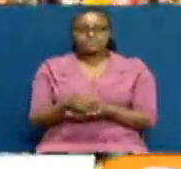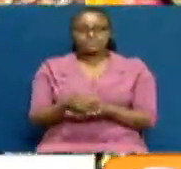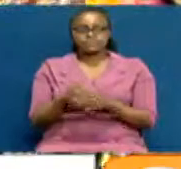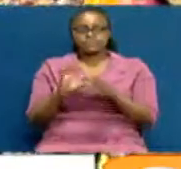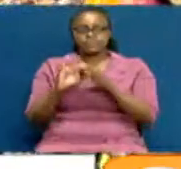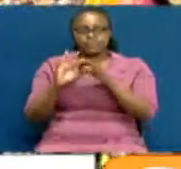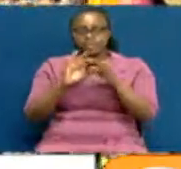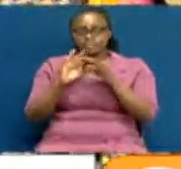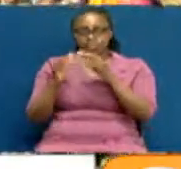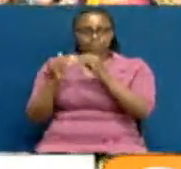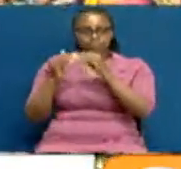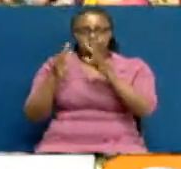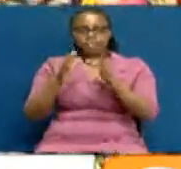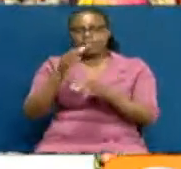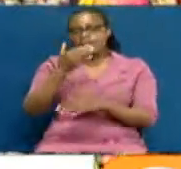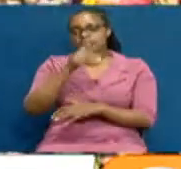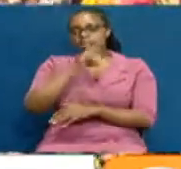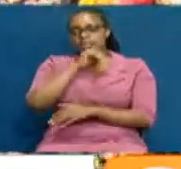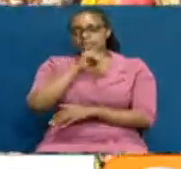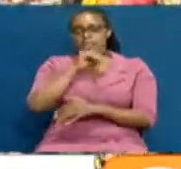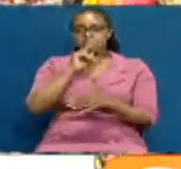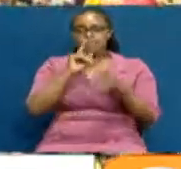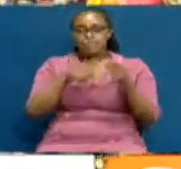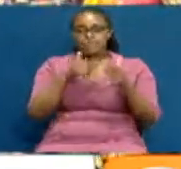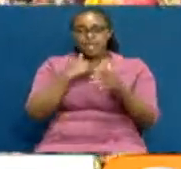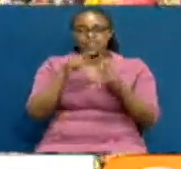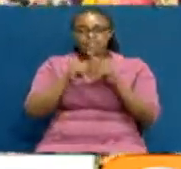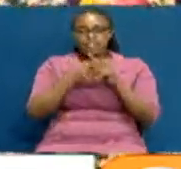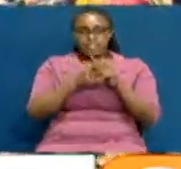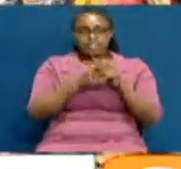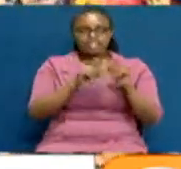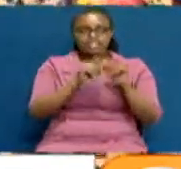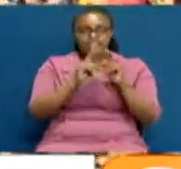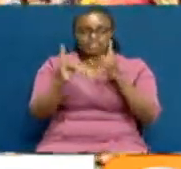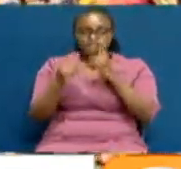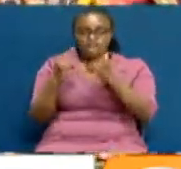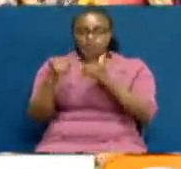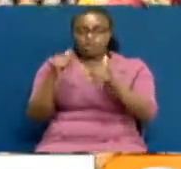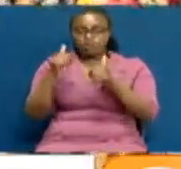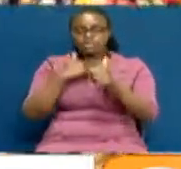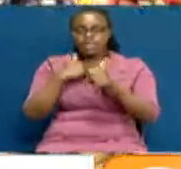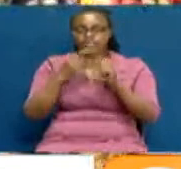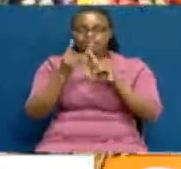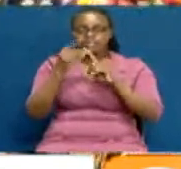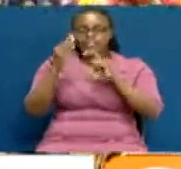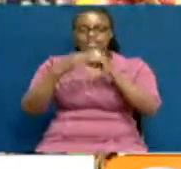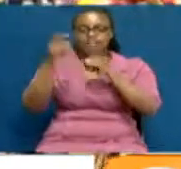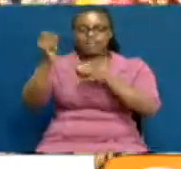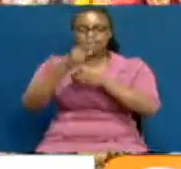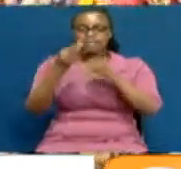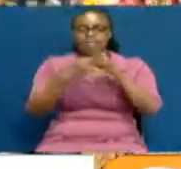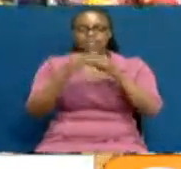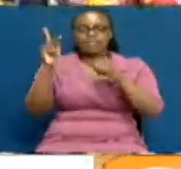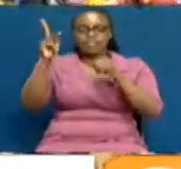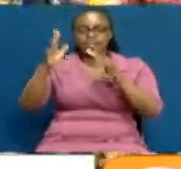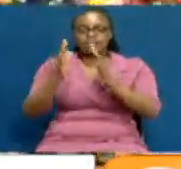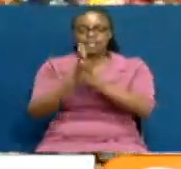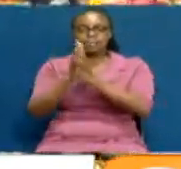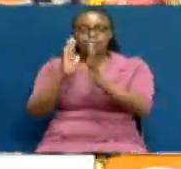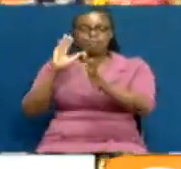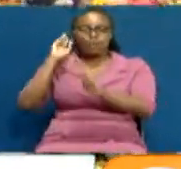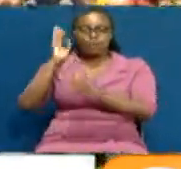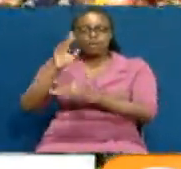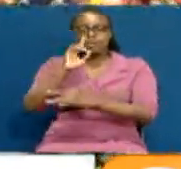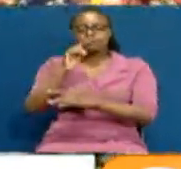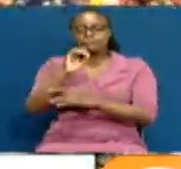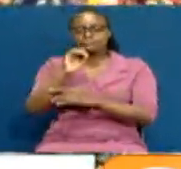Azimio presidential candidate Raila Odinga says he has kicked off a countdown that runs to the 9th of August when Kenyans will be lining up on